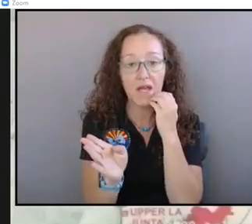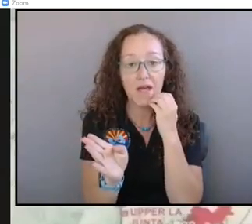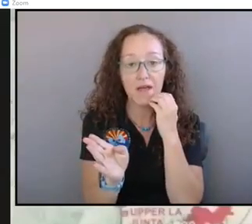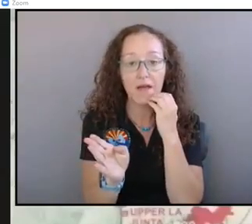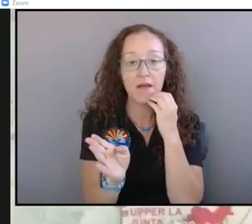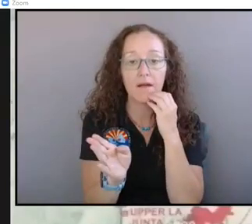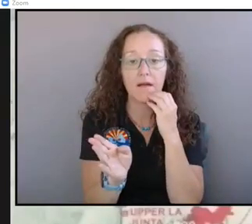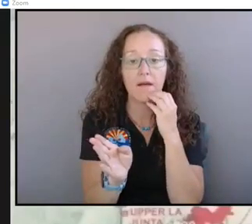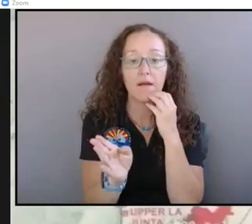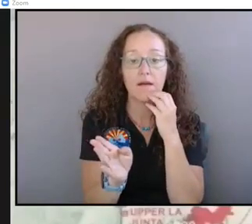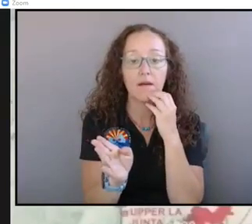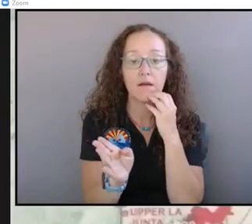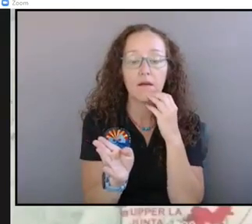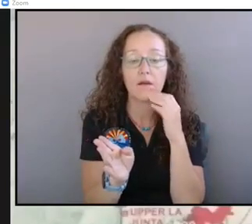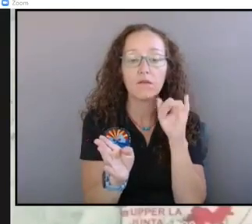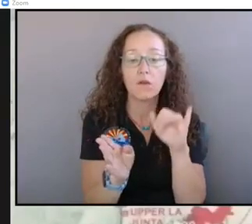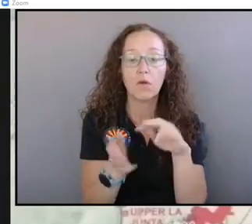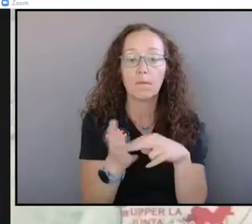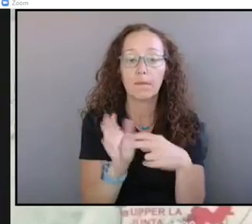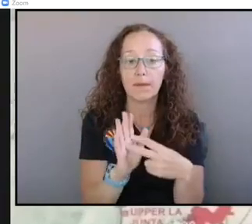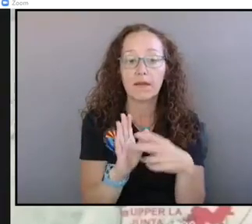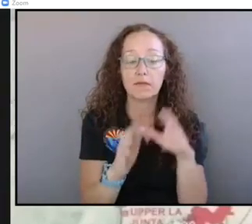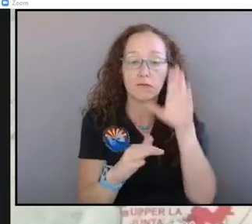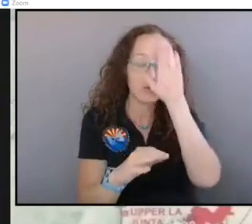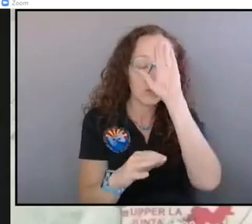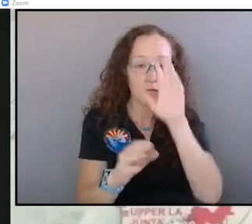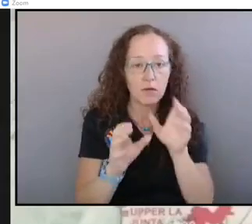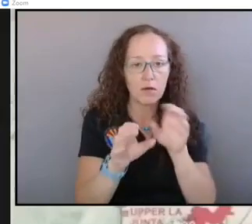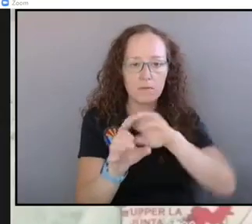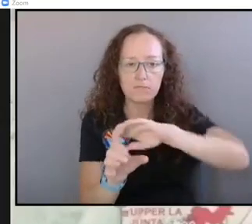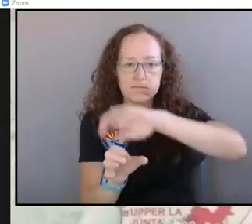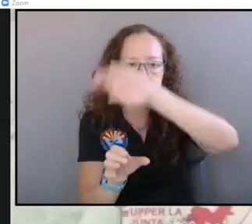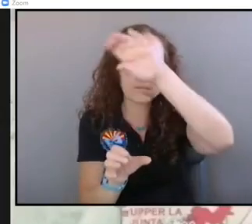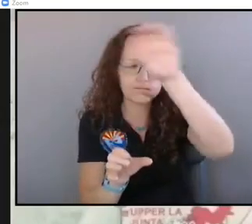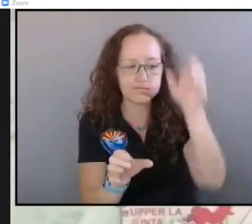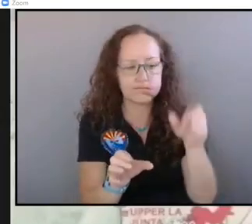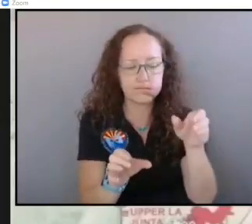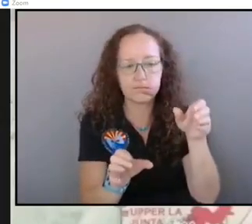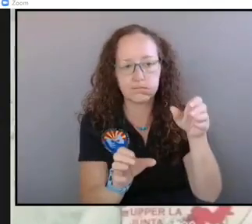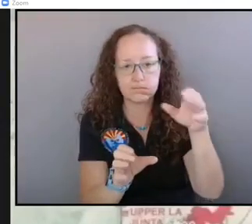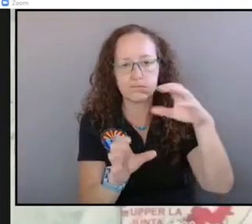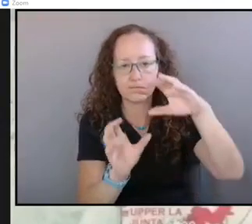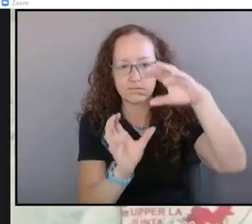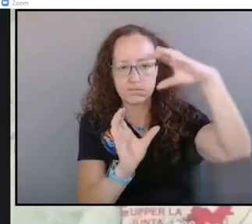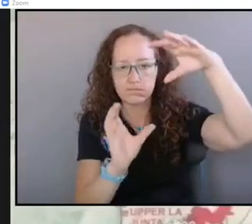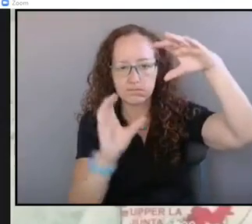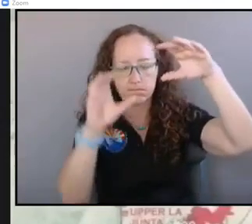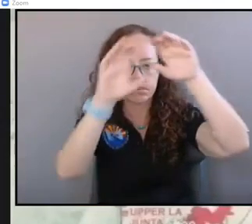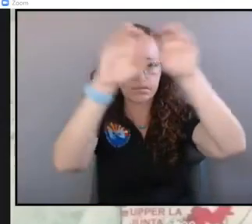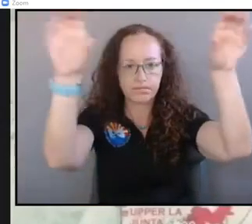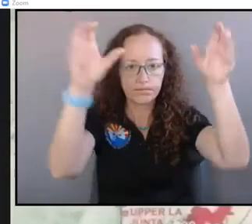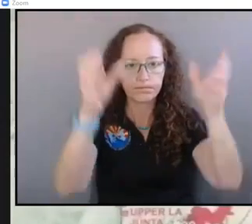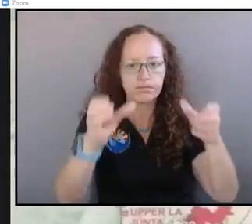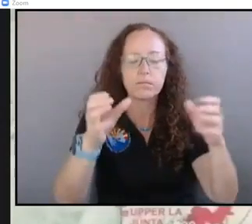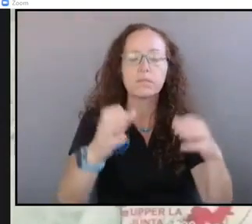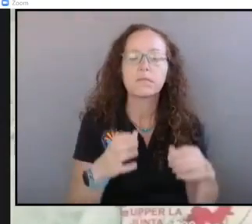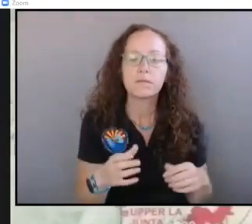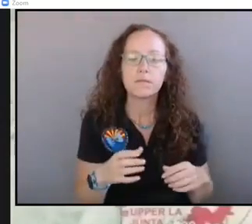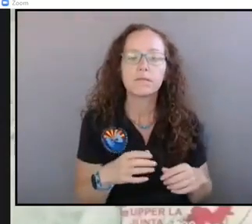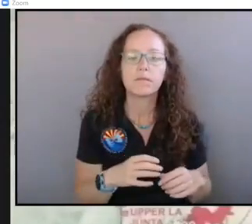over. The crews worked in there all day today. Good crew work. We had, again, like Alex had